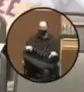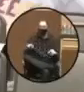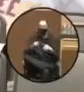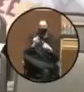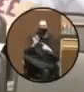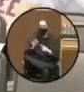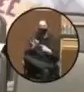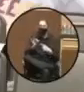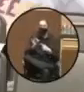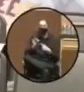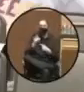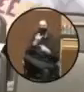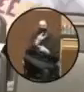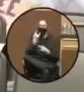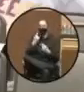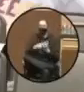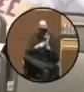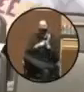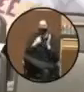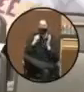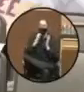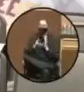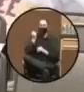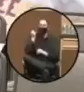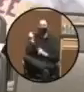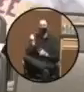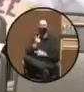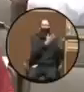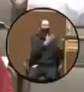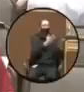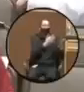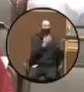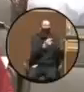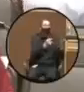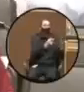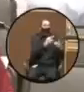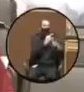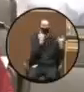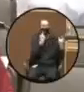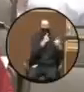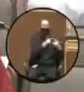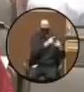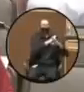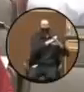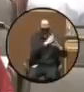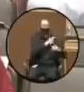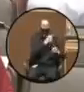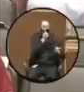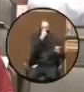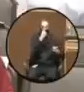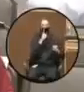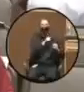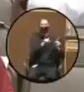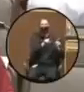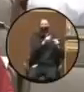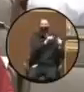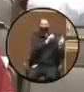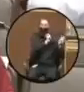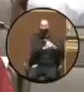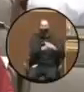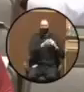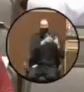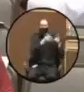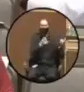to be mandated, I will need to pull all 5 of my children from OCPS. To keep you in fear of a virus that has a